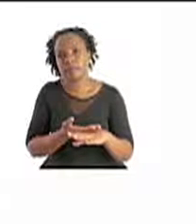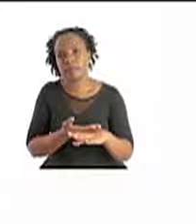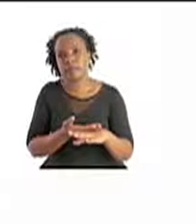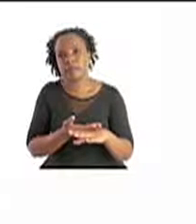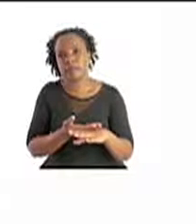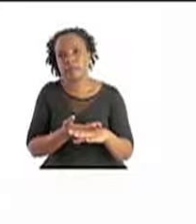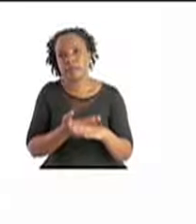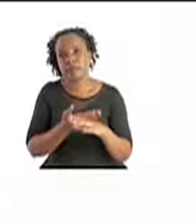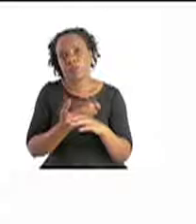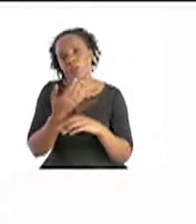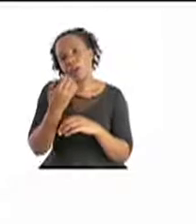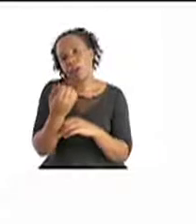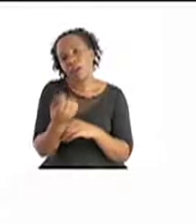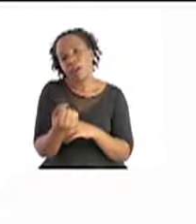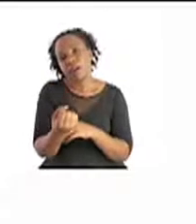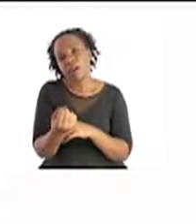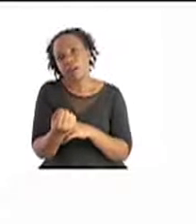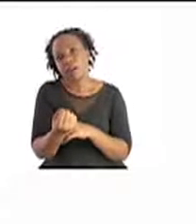we have